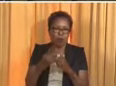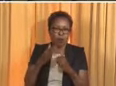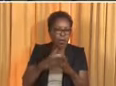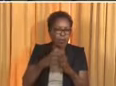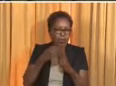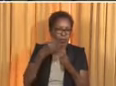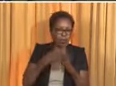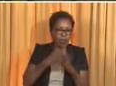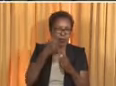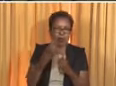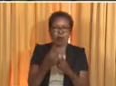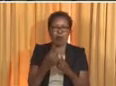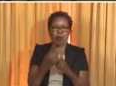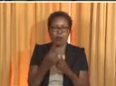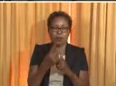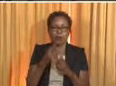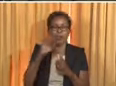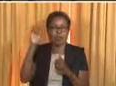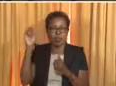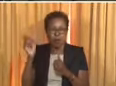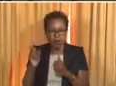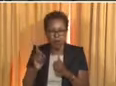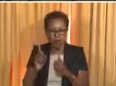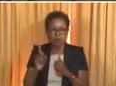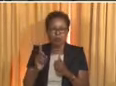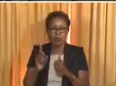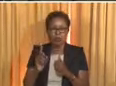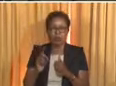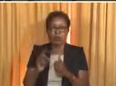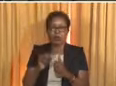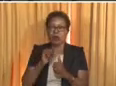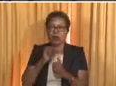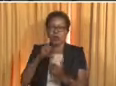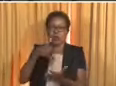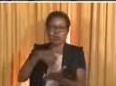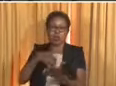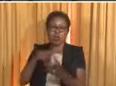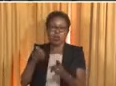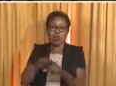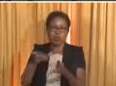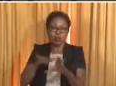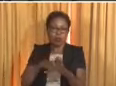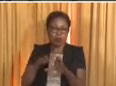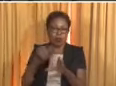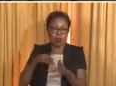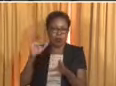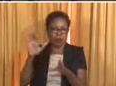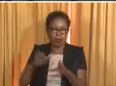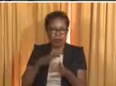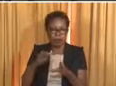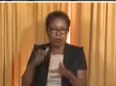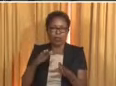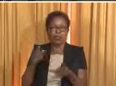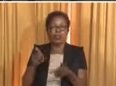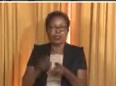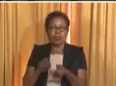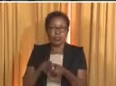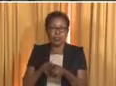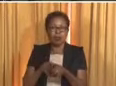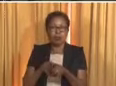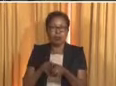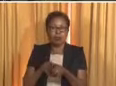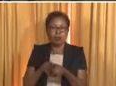98(1). The President is excluded as a member of Parliament. In other words, the President is not a member of Parliament, and by parity of